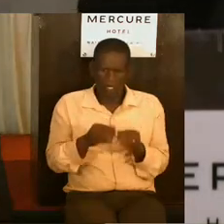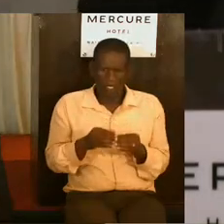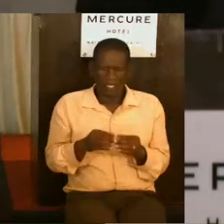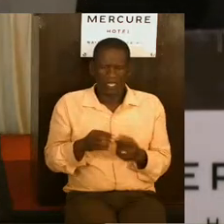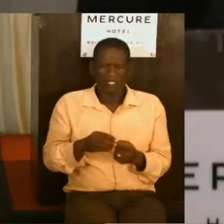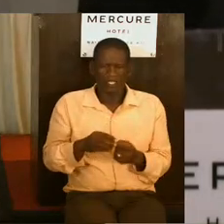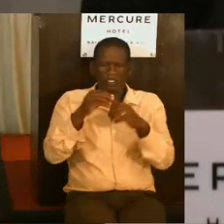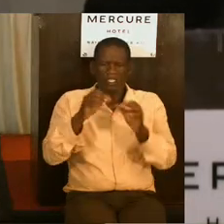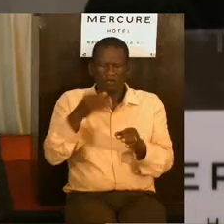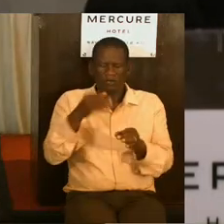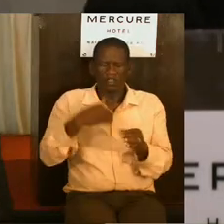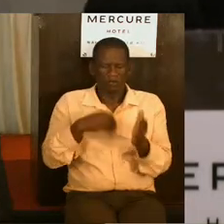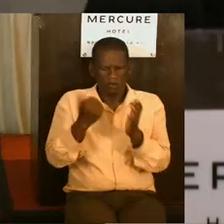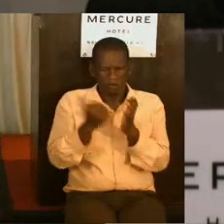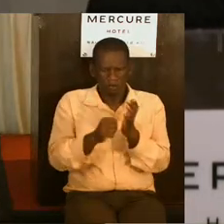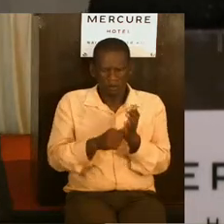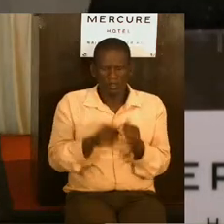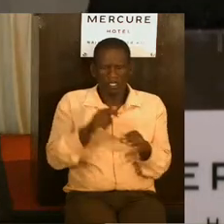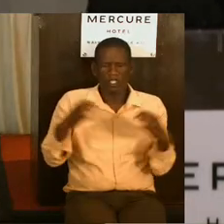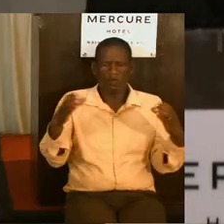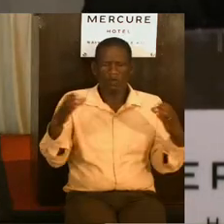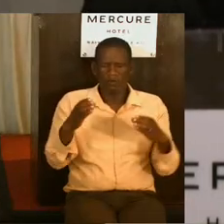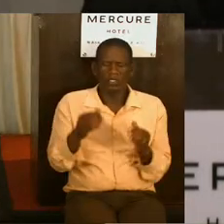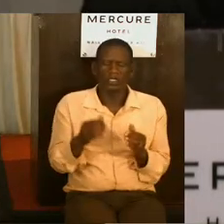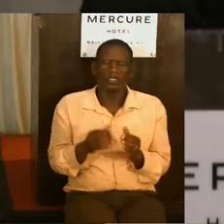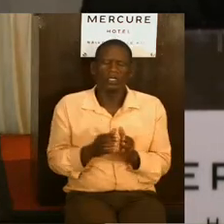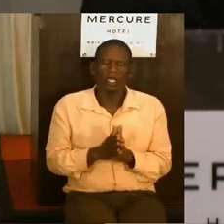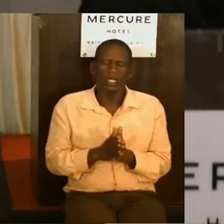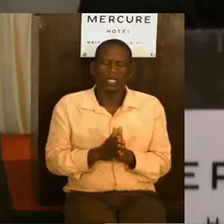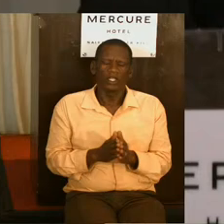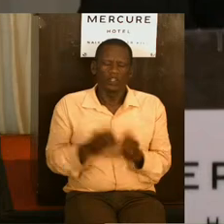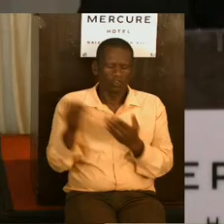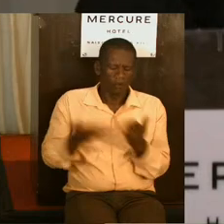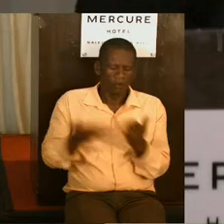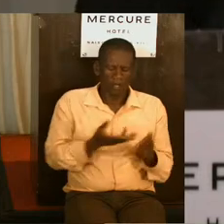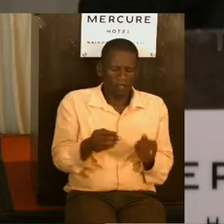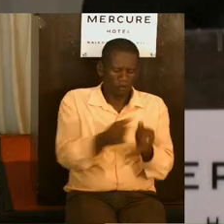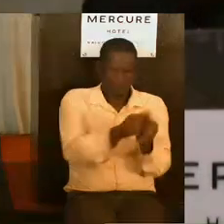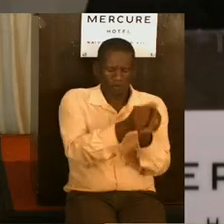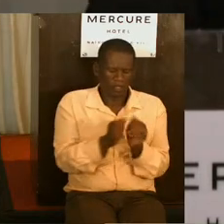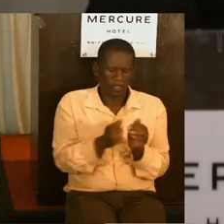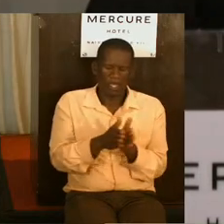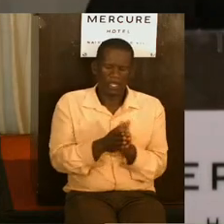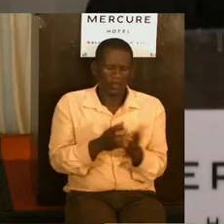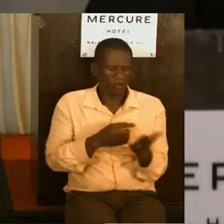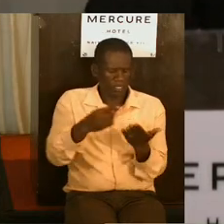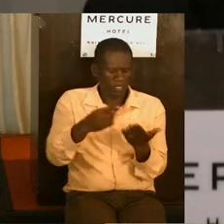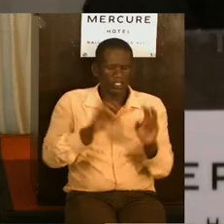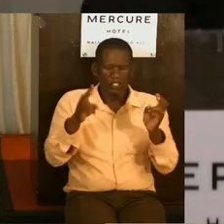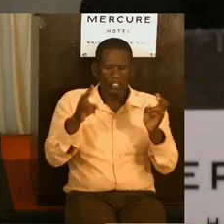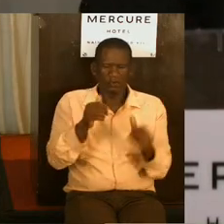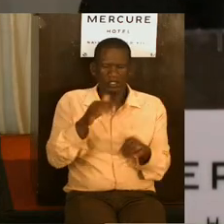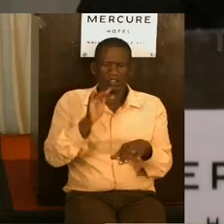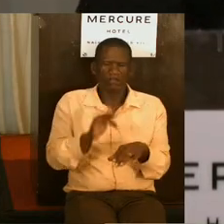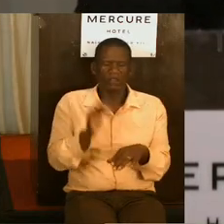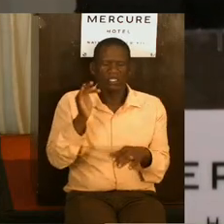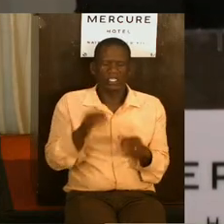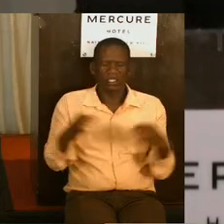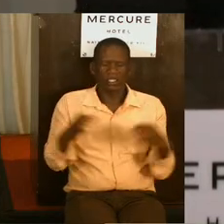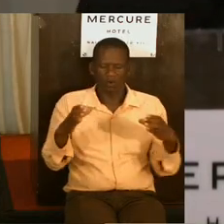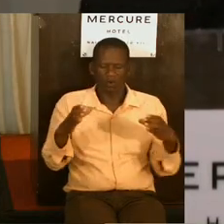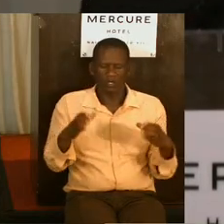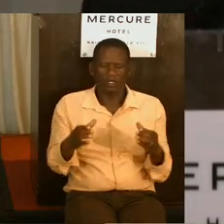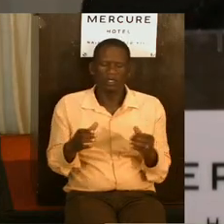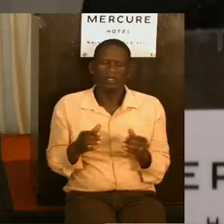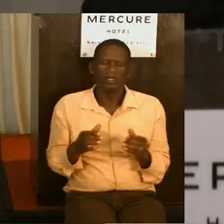expression when we have issues in our communities as to bring them together and we discuss the issues that are affecting affecting the